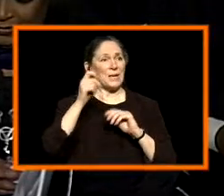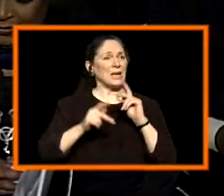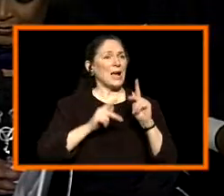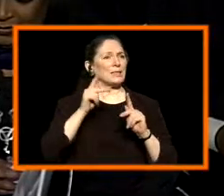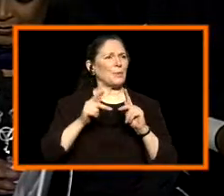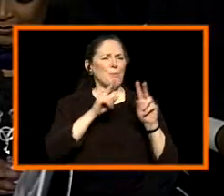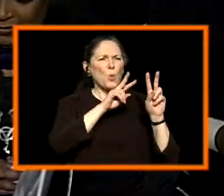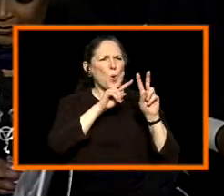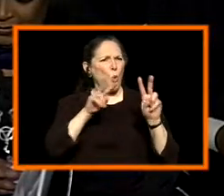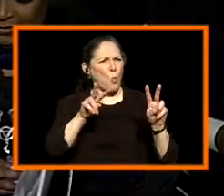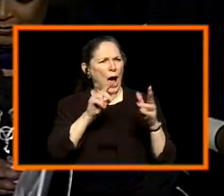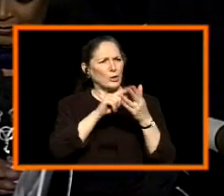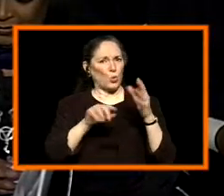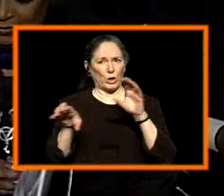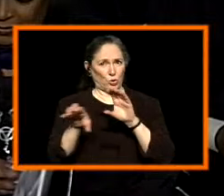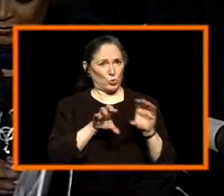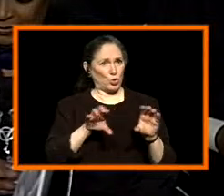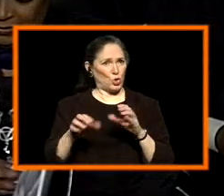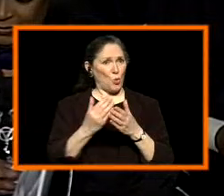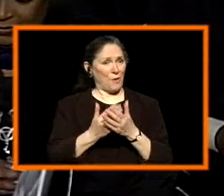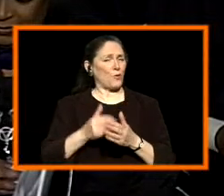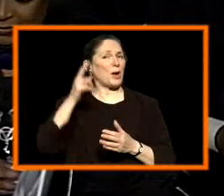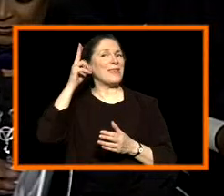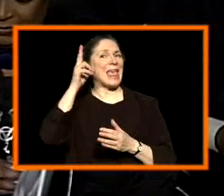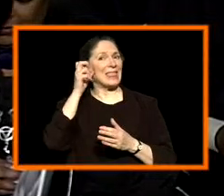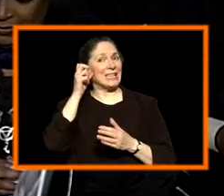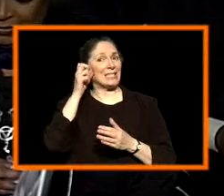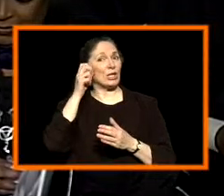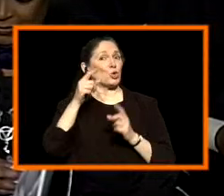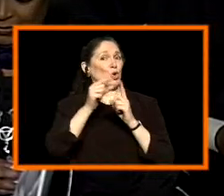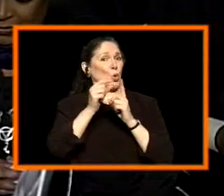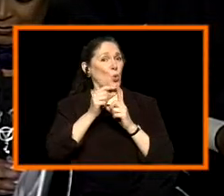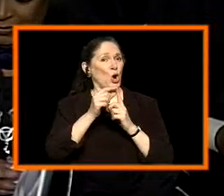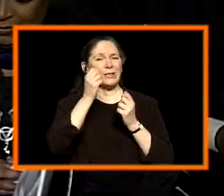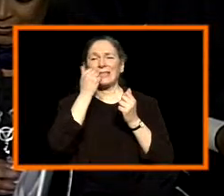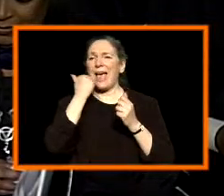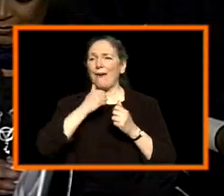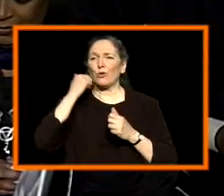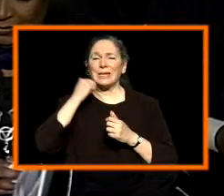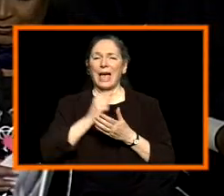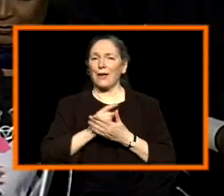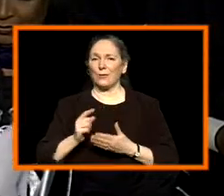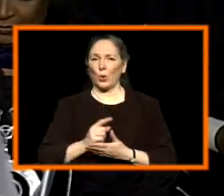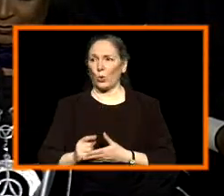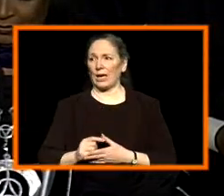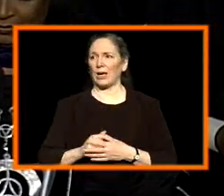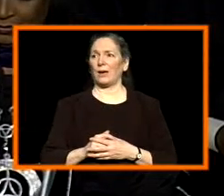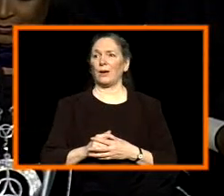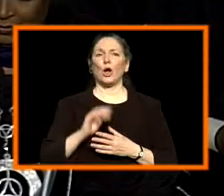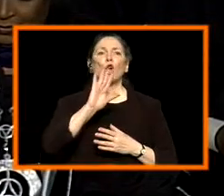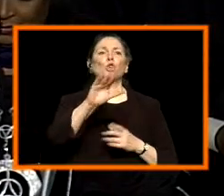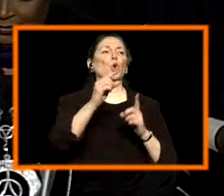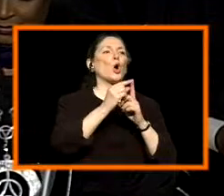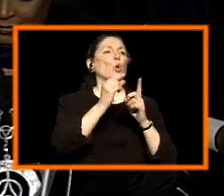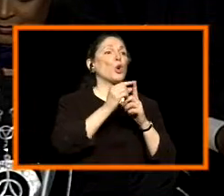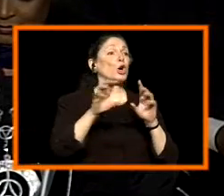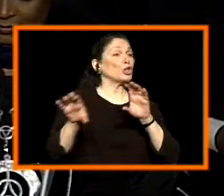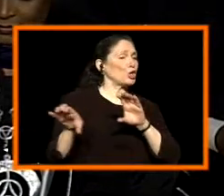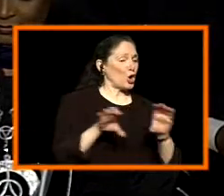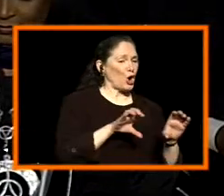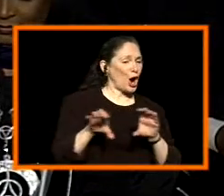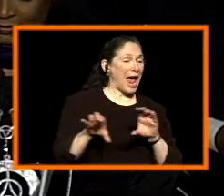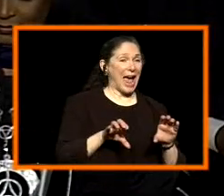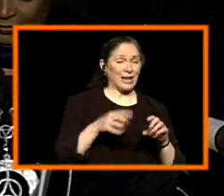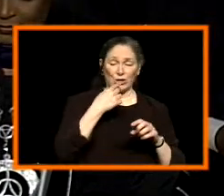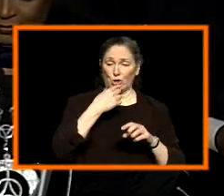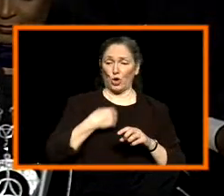people will watch what you do before they listen to what you say every day of the week. Your words, your actions